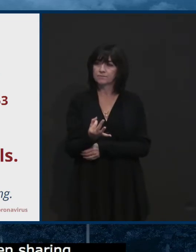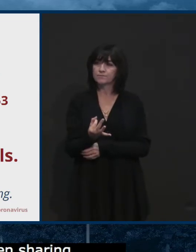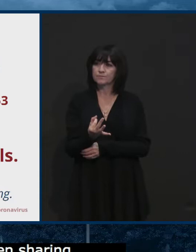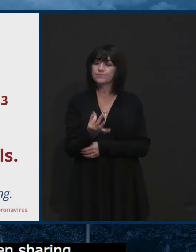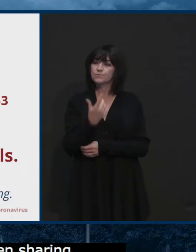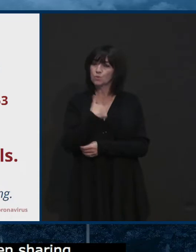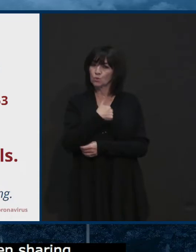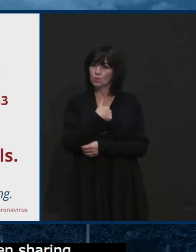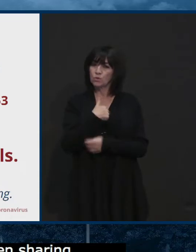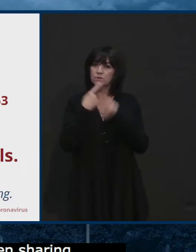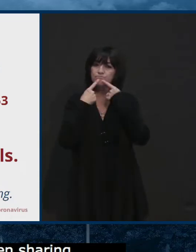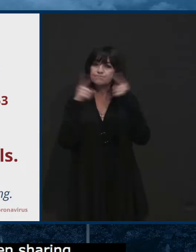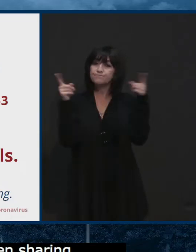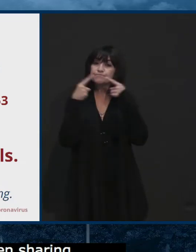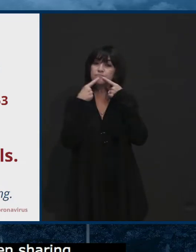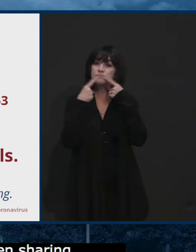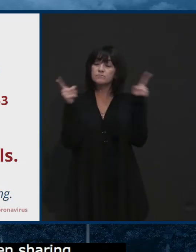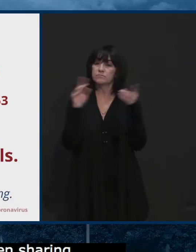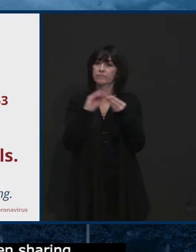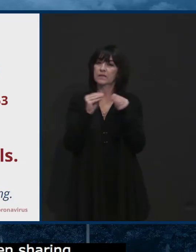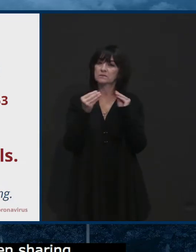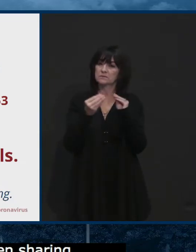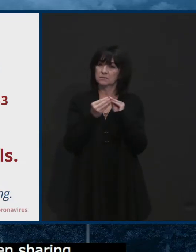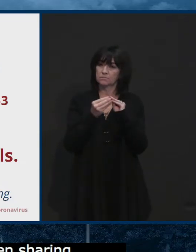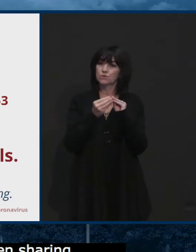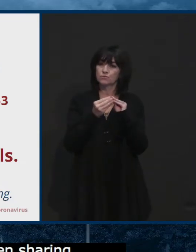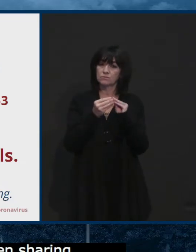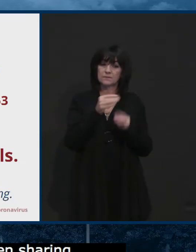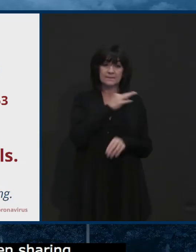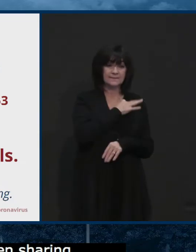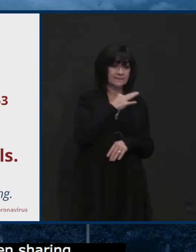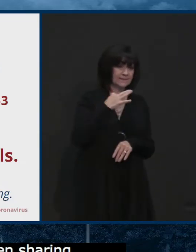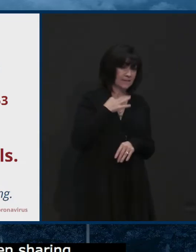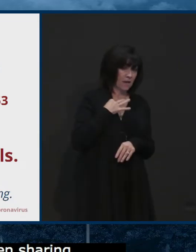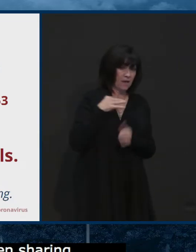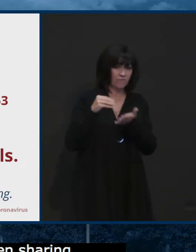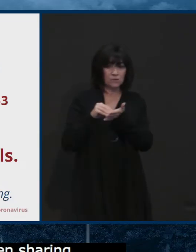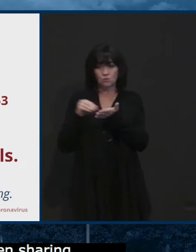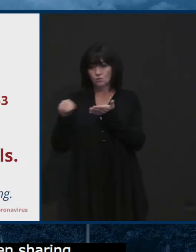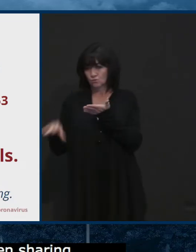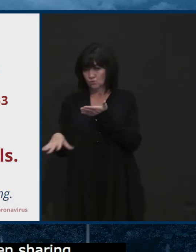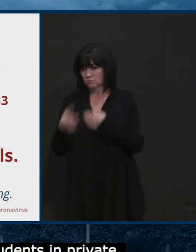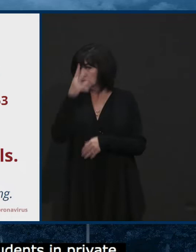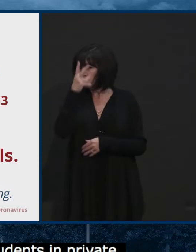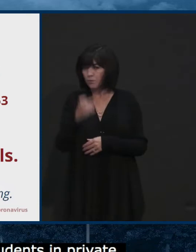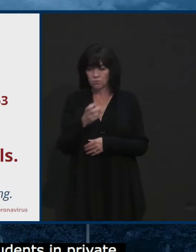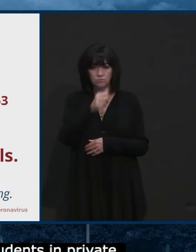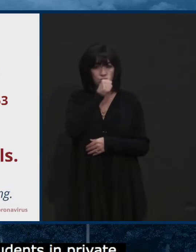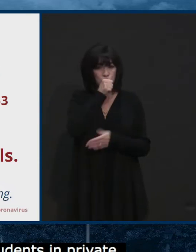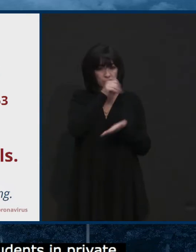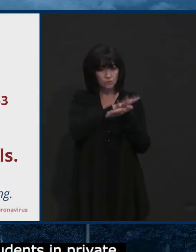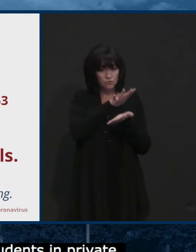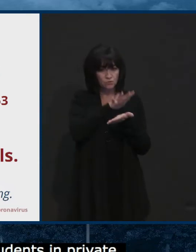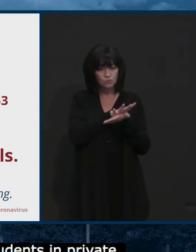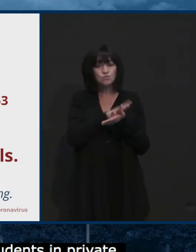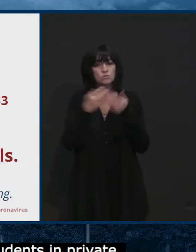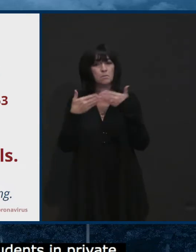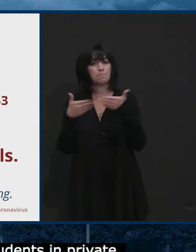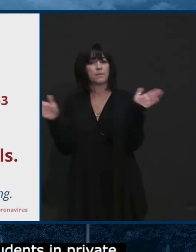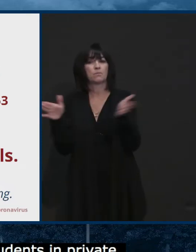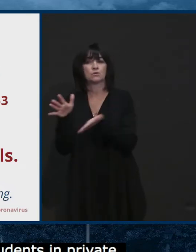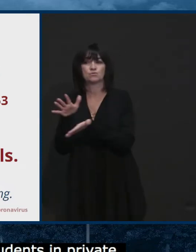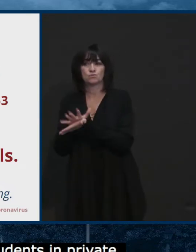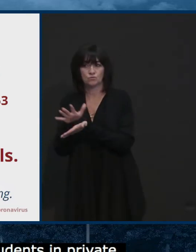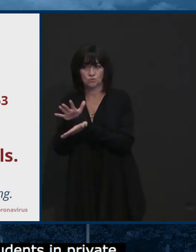share the numbers for staff and students in private and public schools. This is a cumulative number, so this